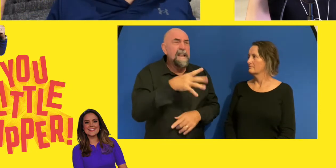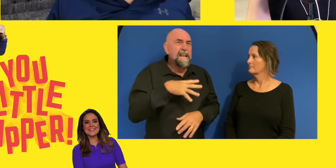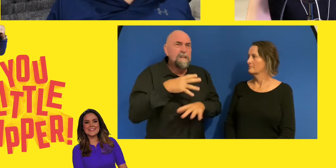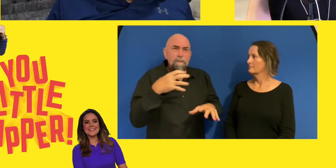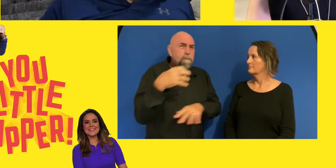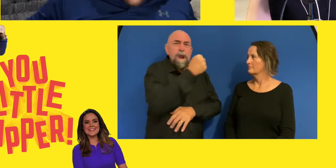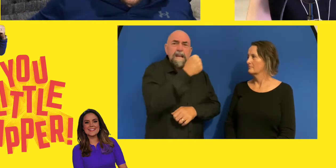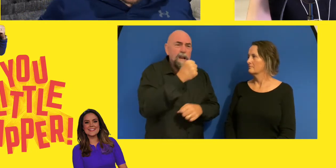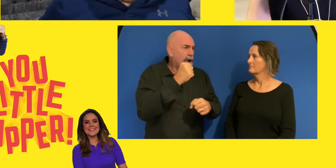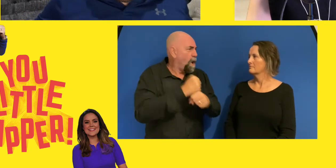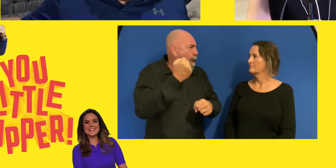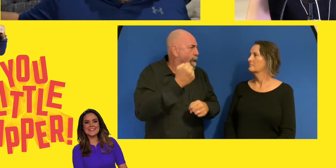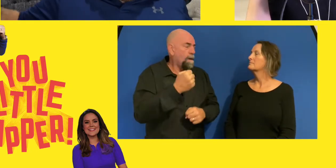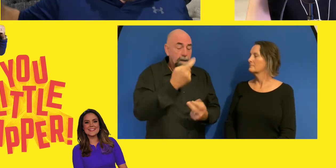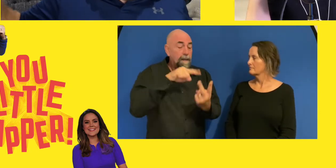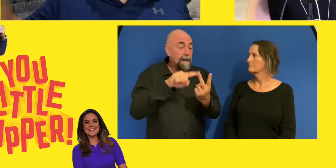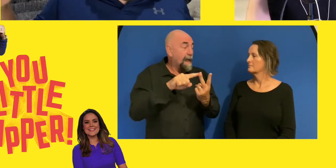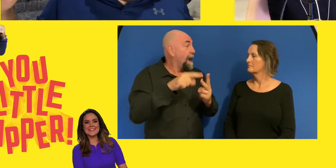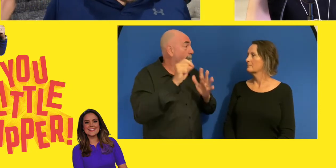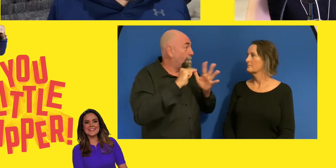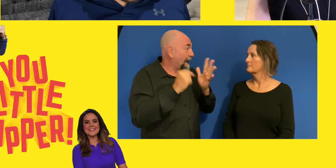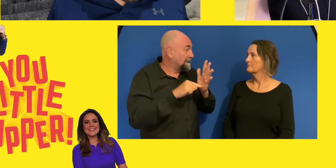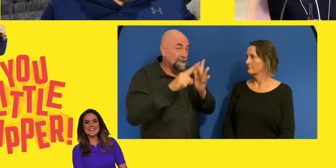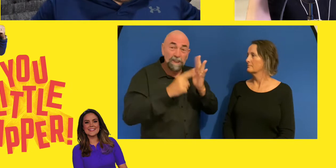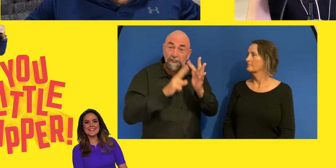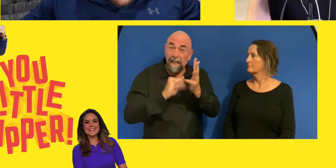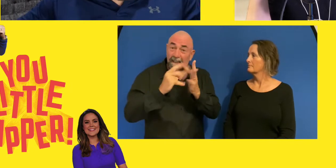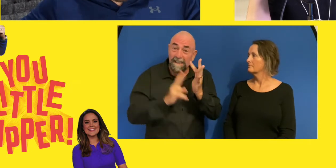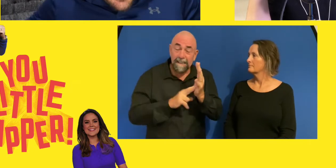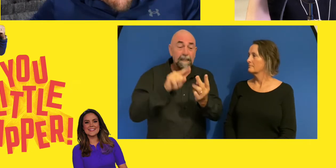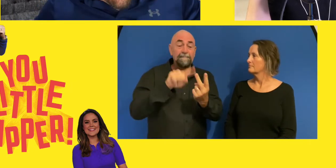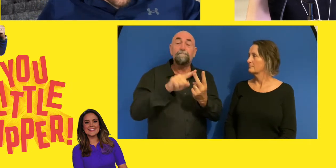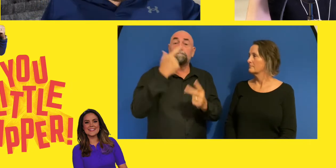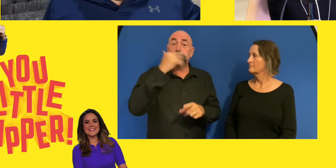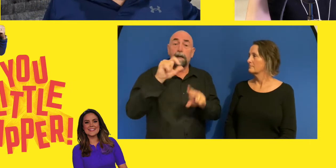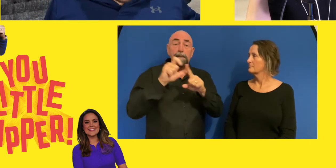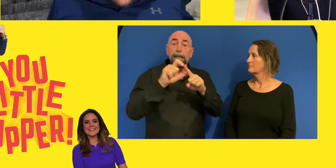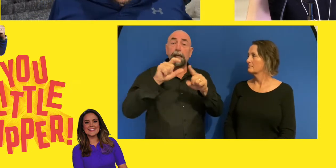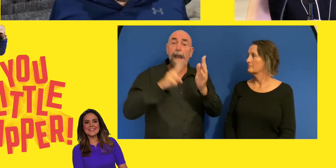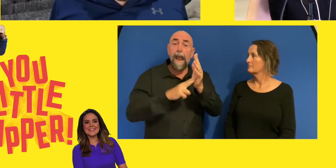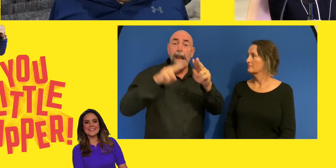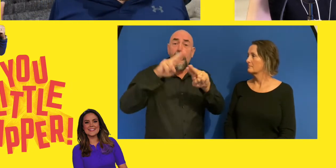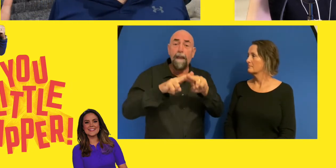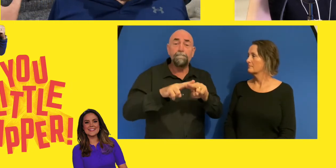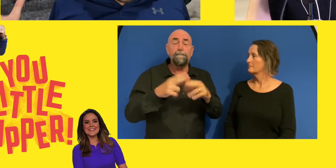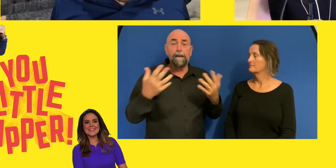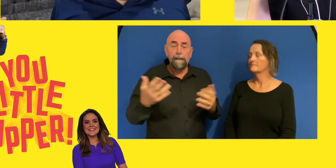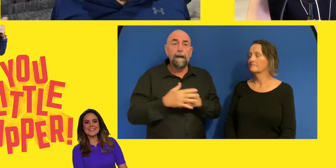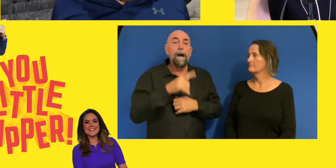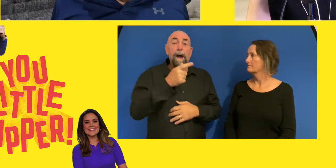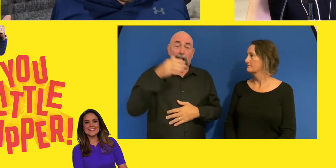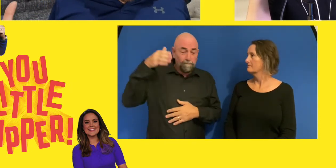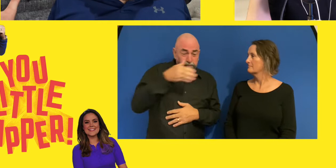that gold. Pat Jensen, he got down, he had a D and F, but at the end, at the